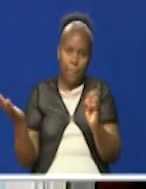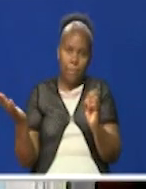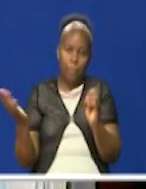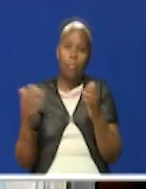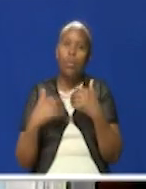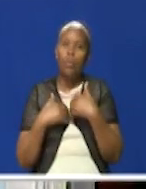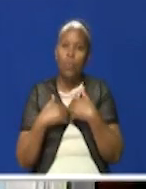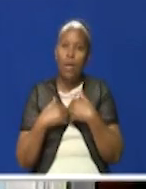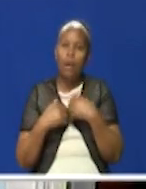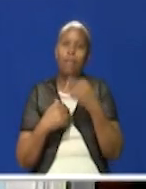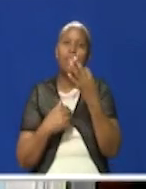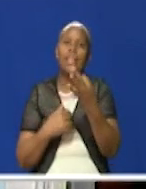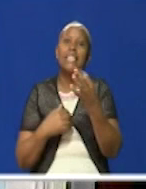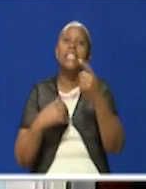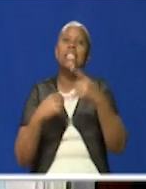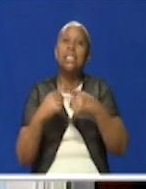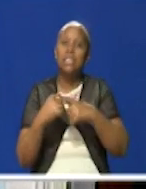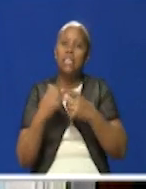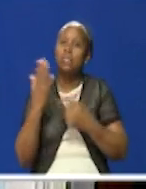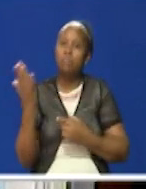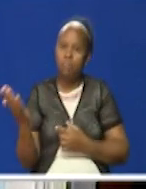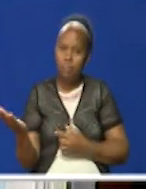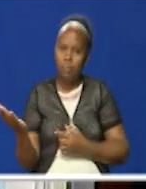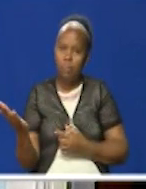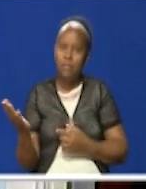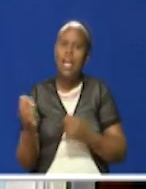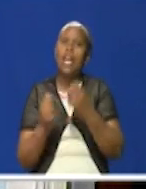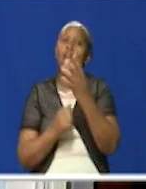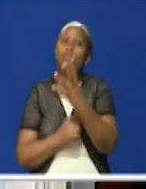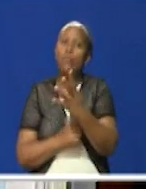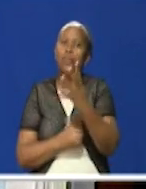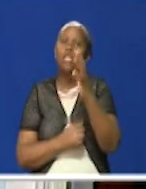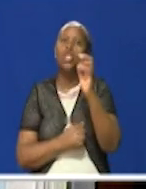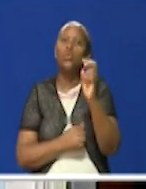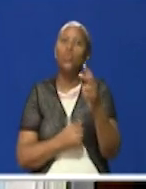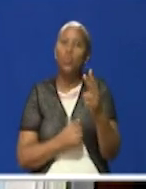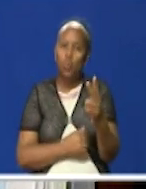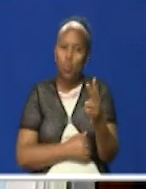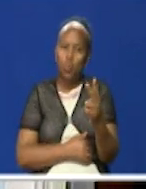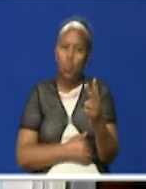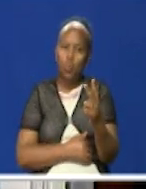we have 36, and 42.